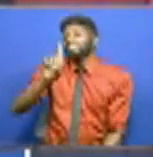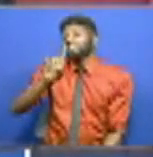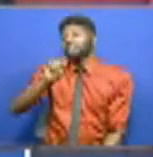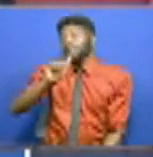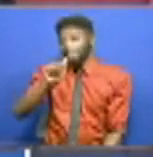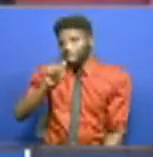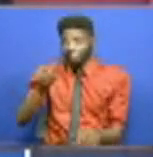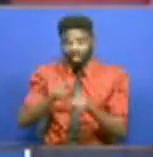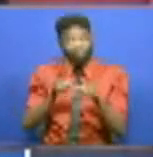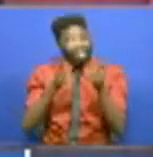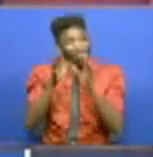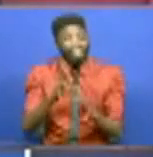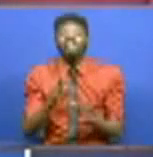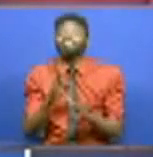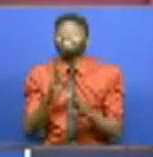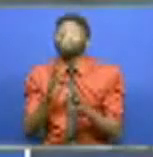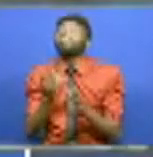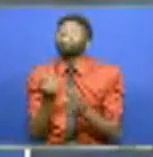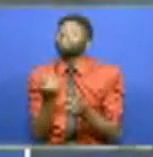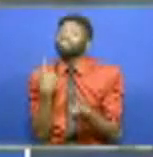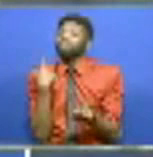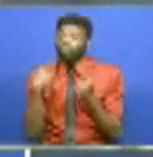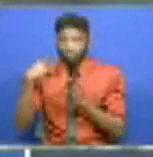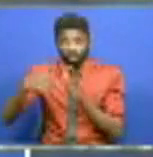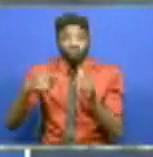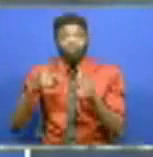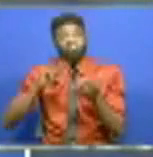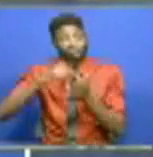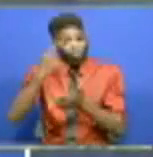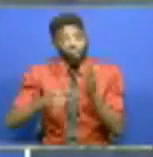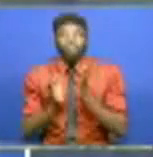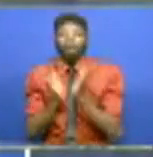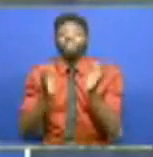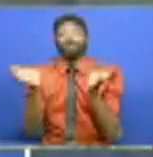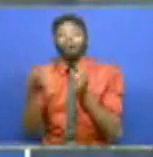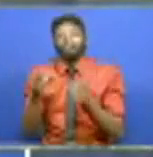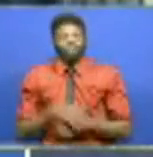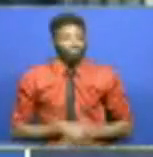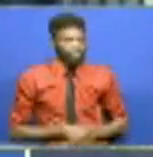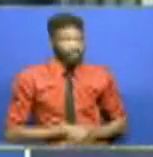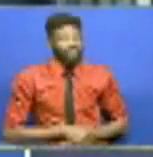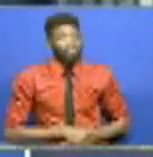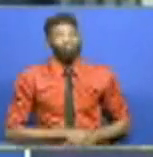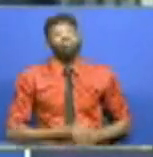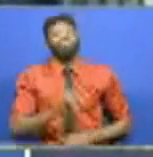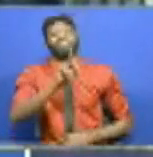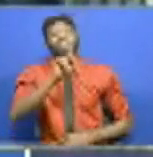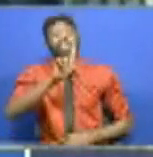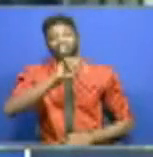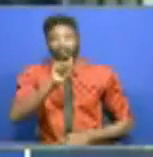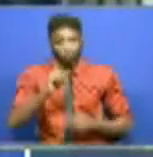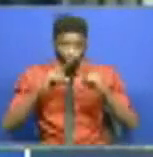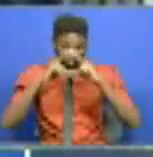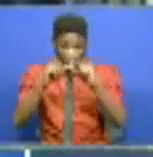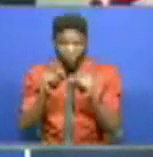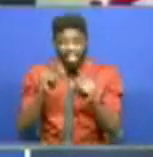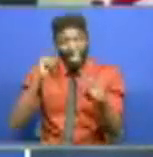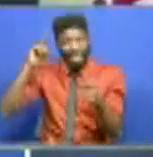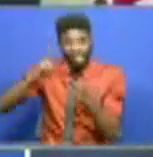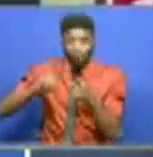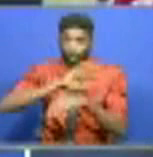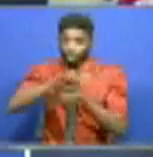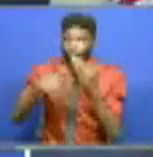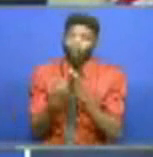factories, then they are a public company. Tea factories representative, on the other hand, argued that the proposal to have all teas sold via